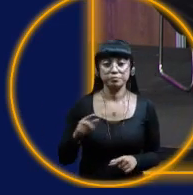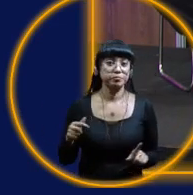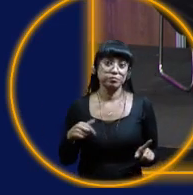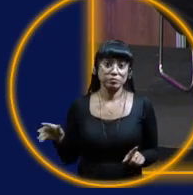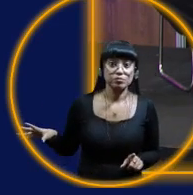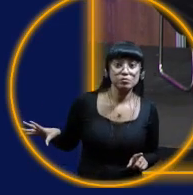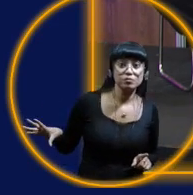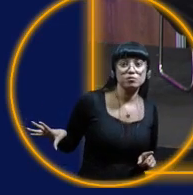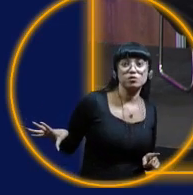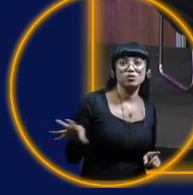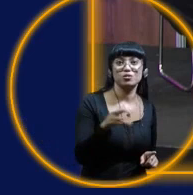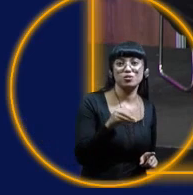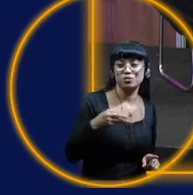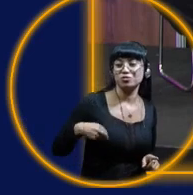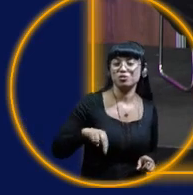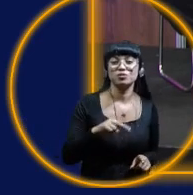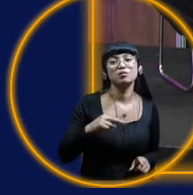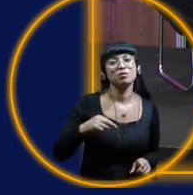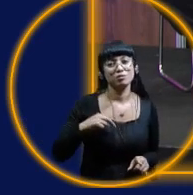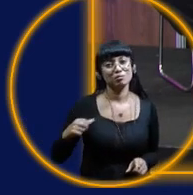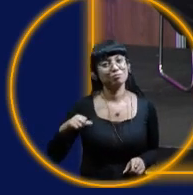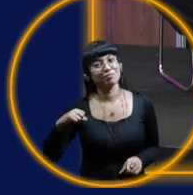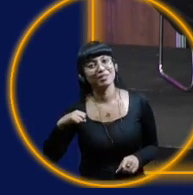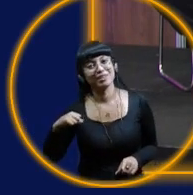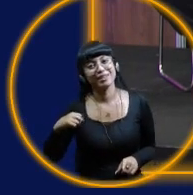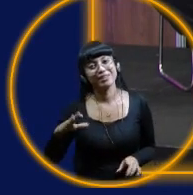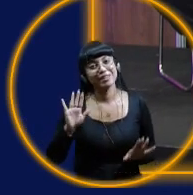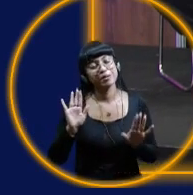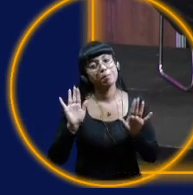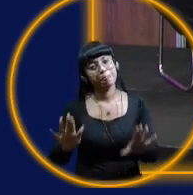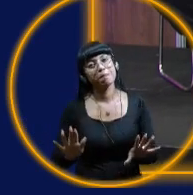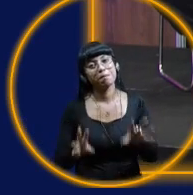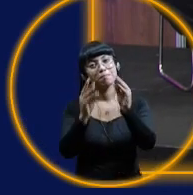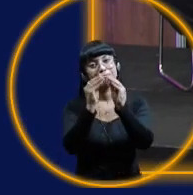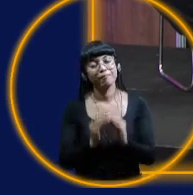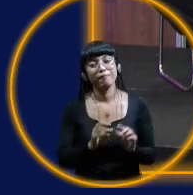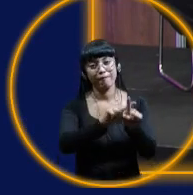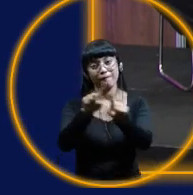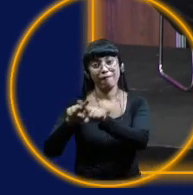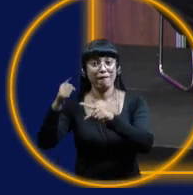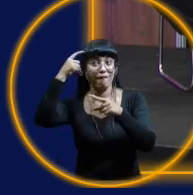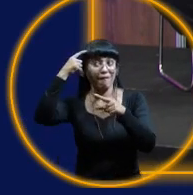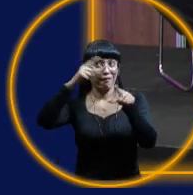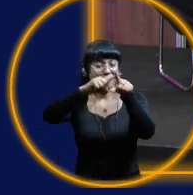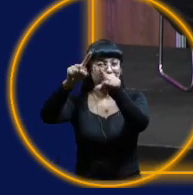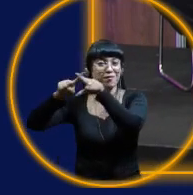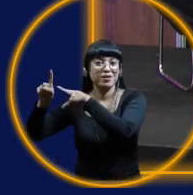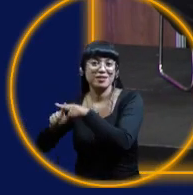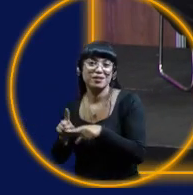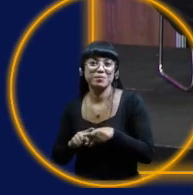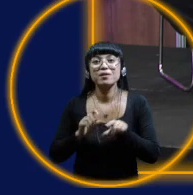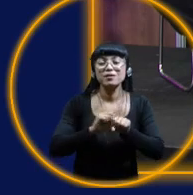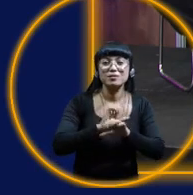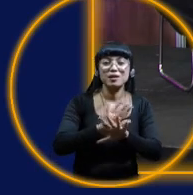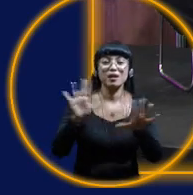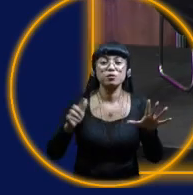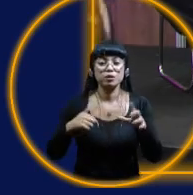our distinct way that we think and the way we work. And a lot of effort is put into